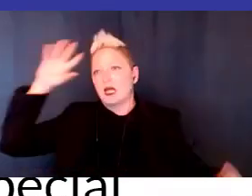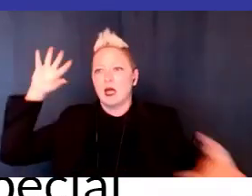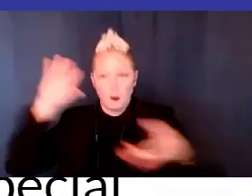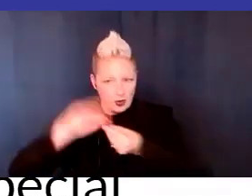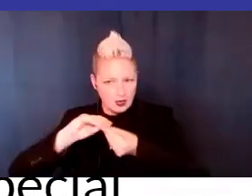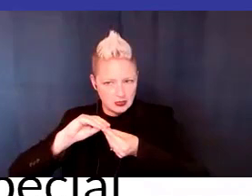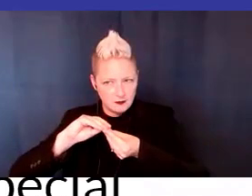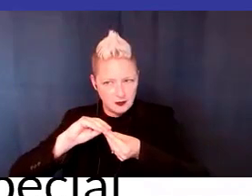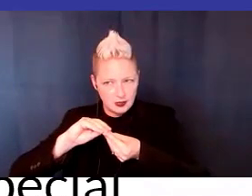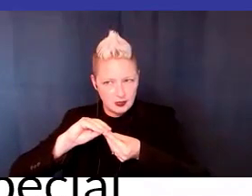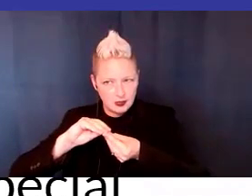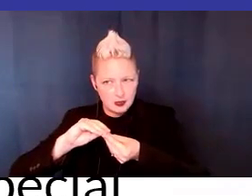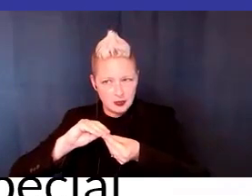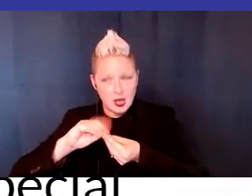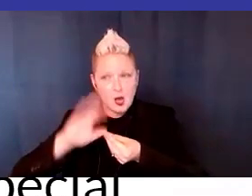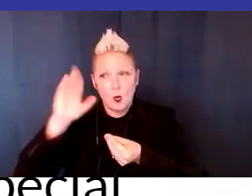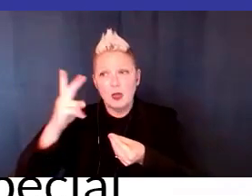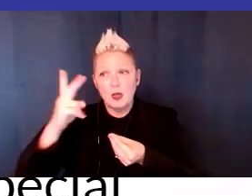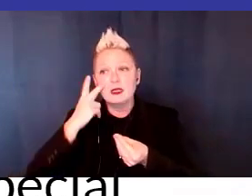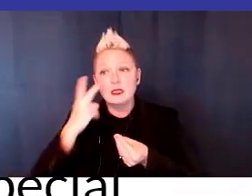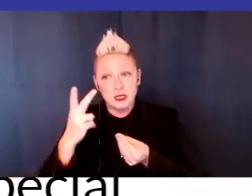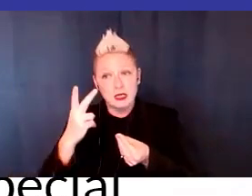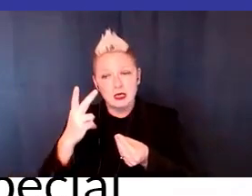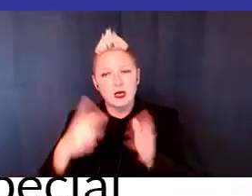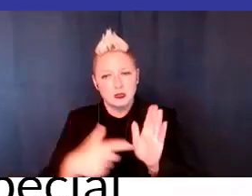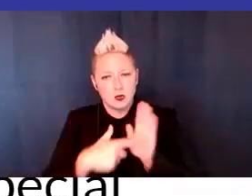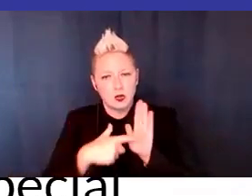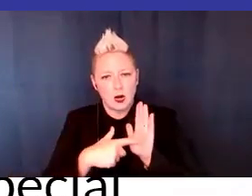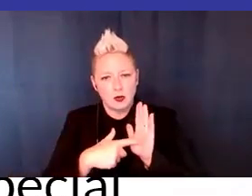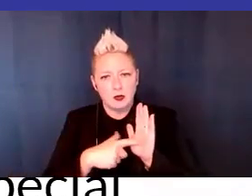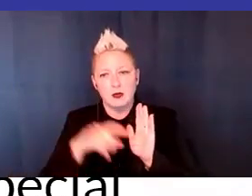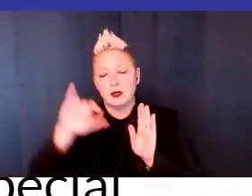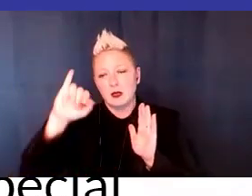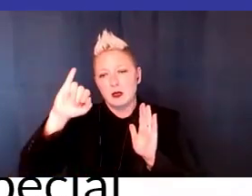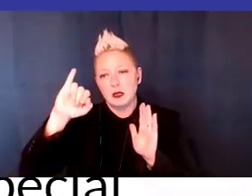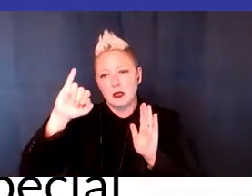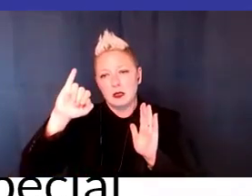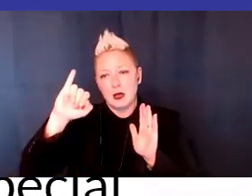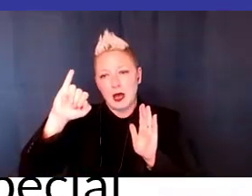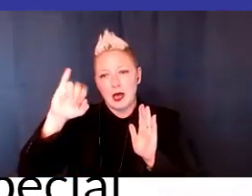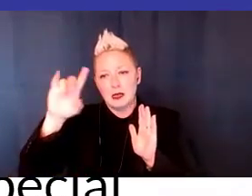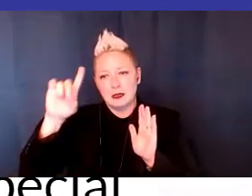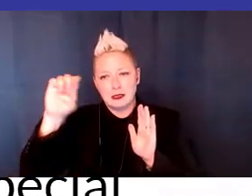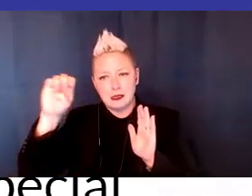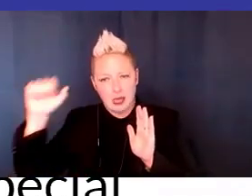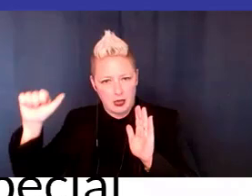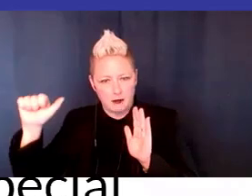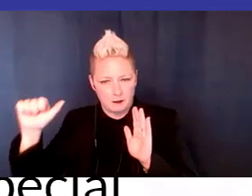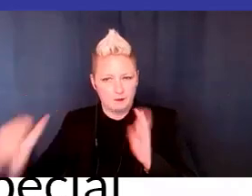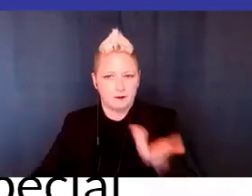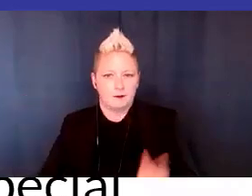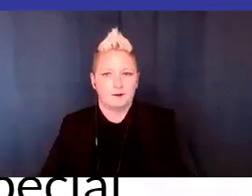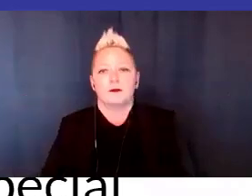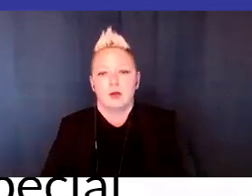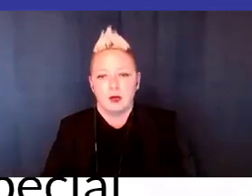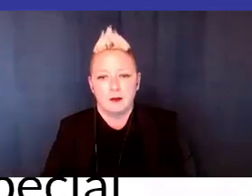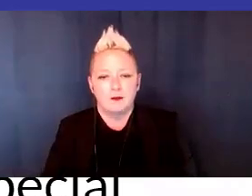which, as we will see, is a requirement of the Individuals with Disabilities Education Act.